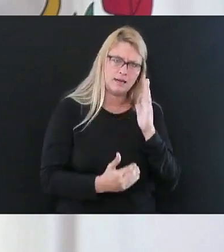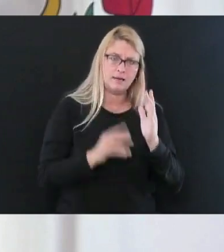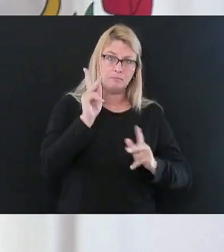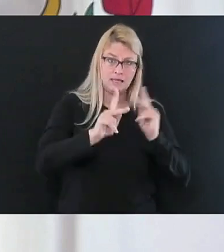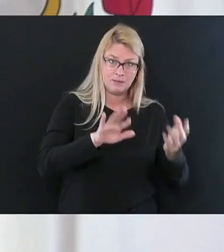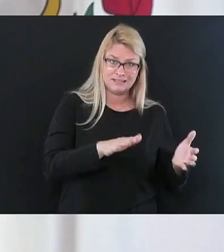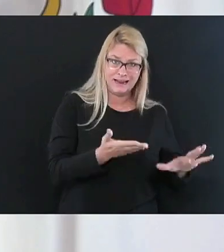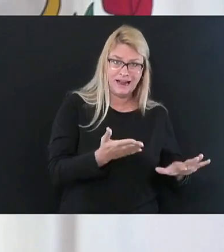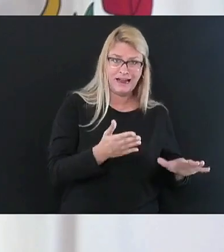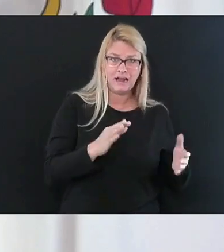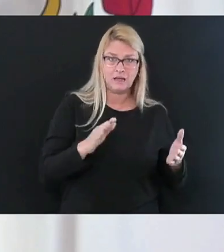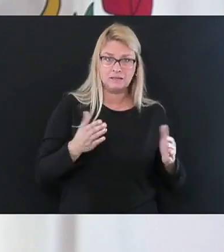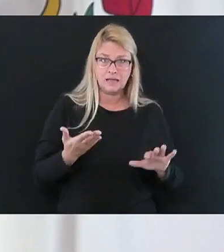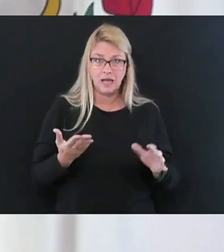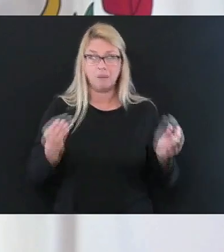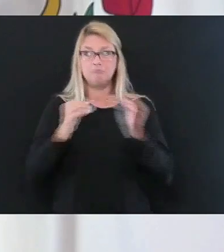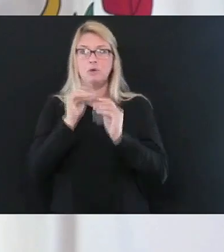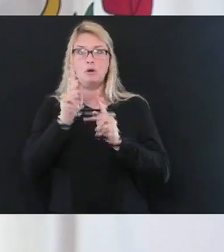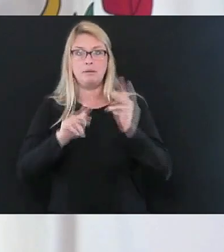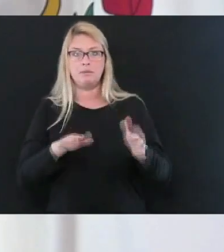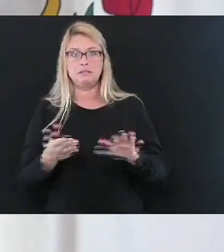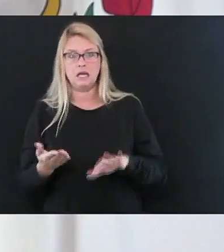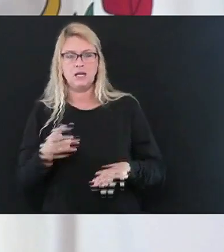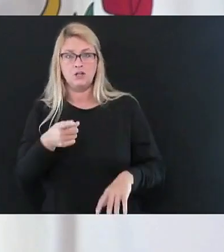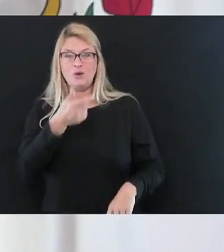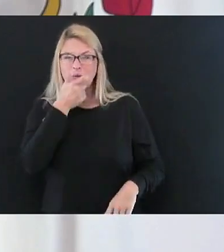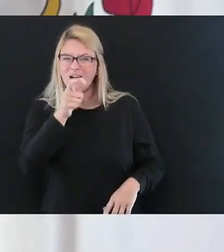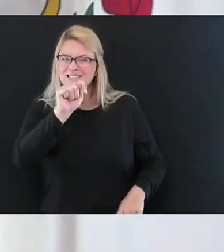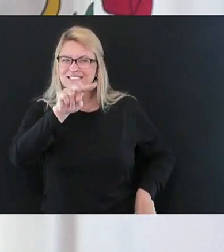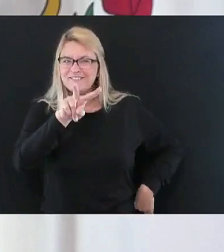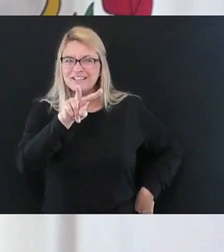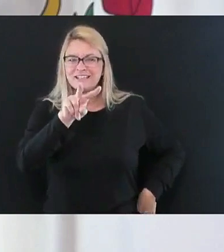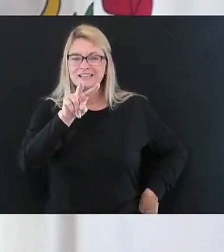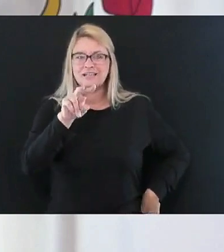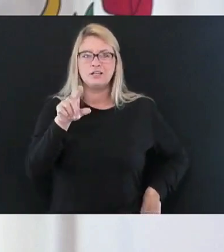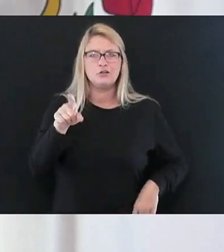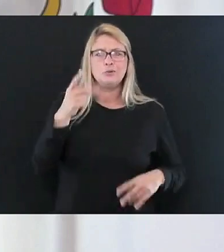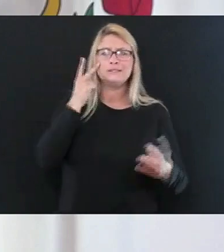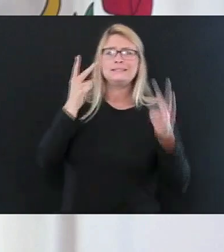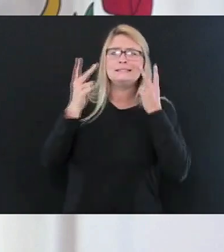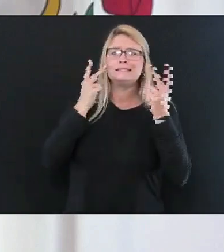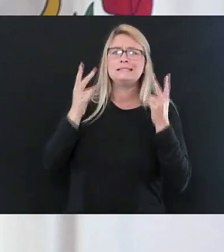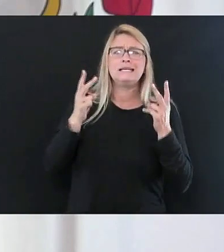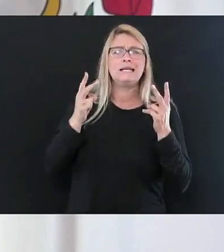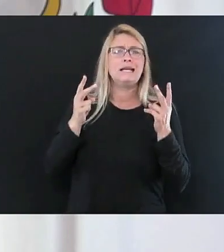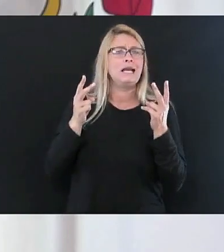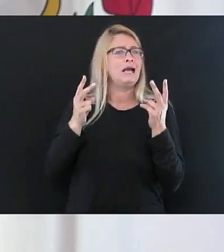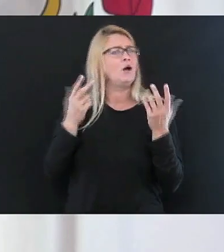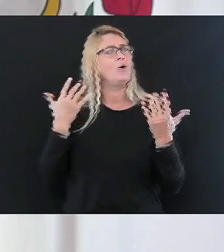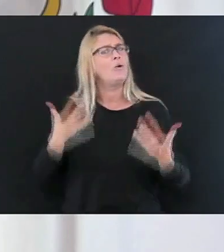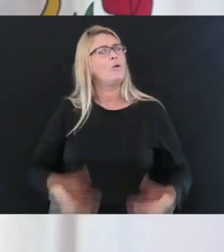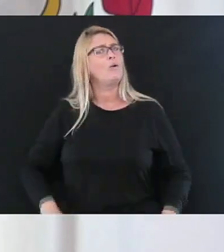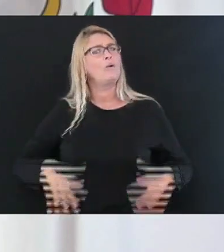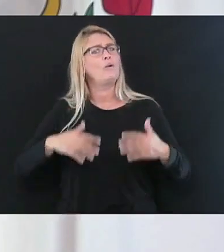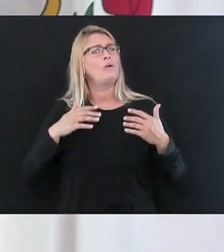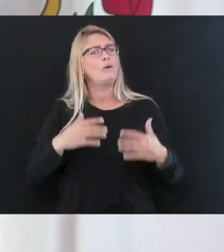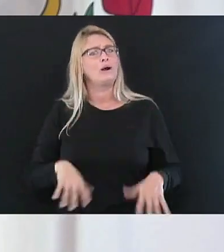more have died. If you turn on your television, you look and you see that we're well in excess